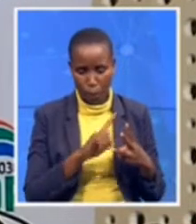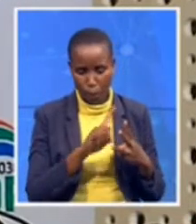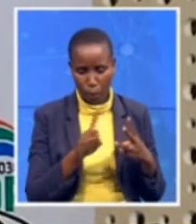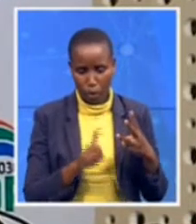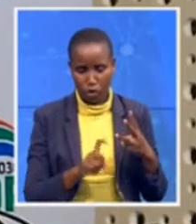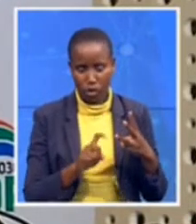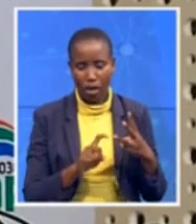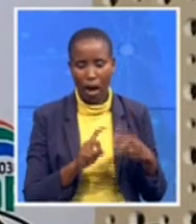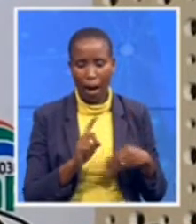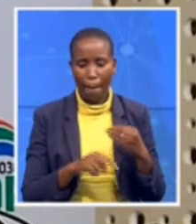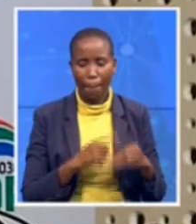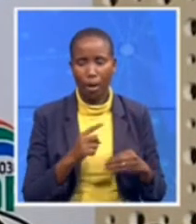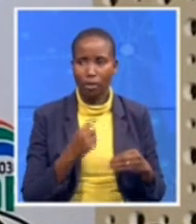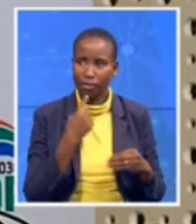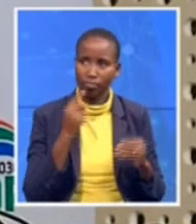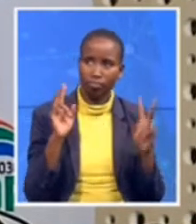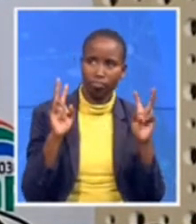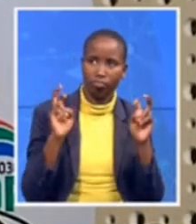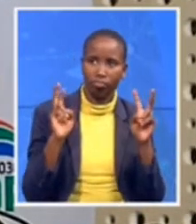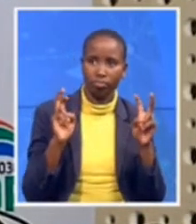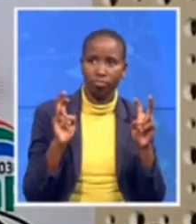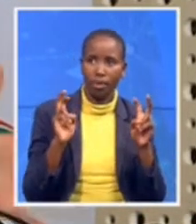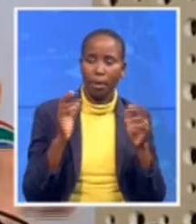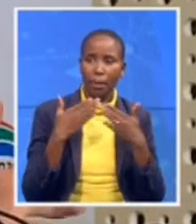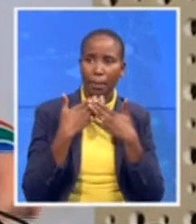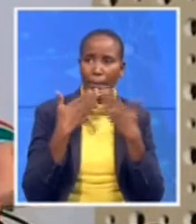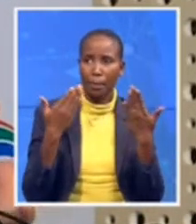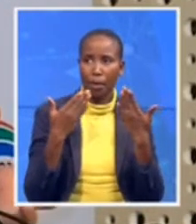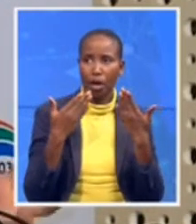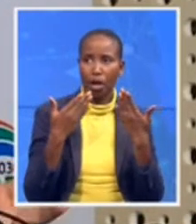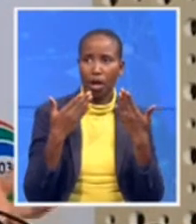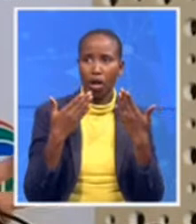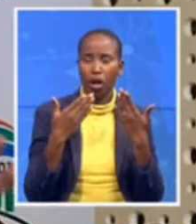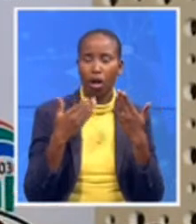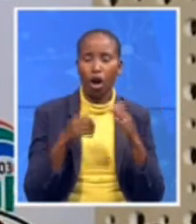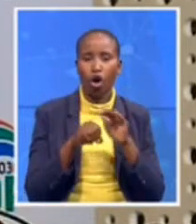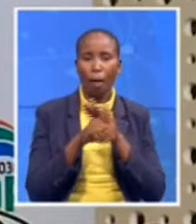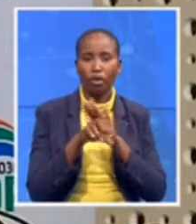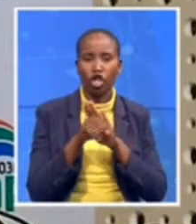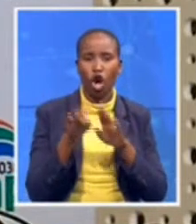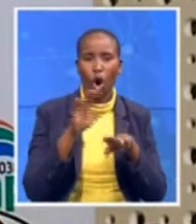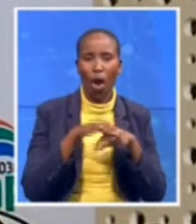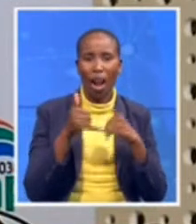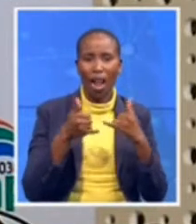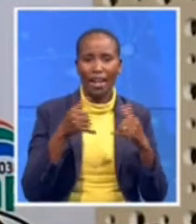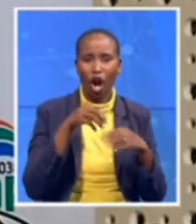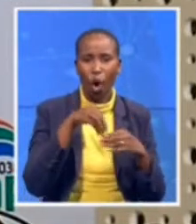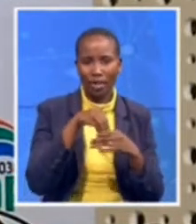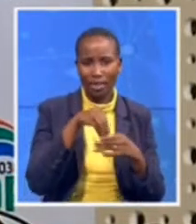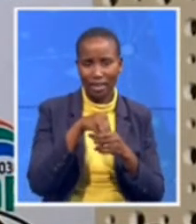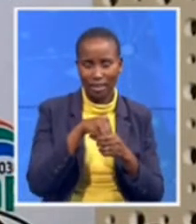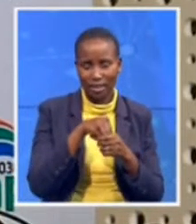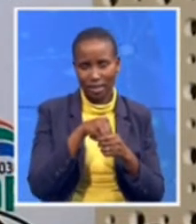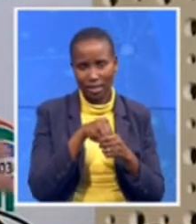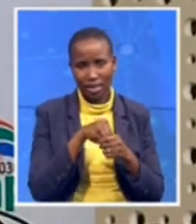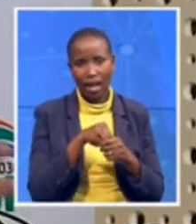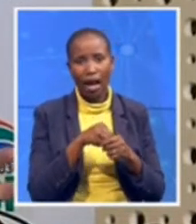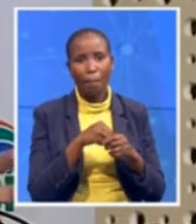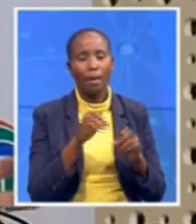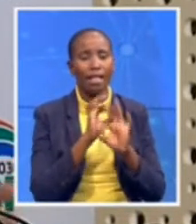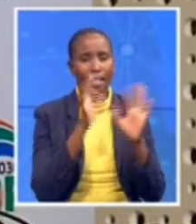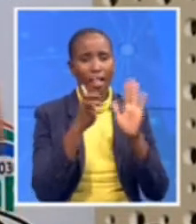non-commercial online distribution of content. There is a clear distinction in our legislation, right? So as things stand in the majority